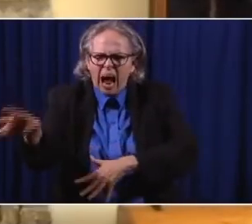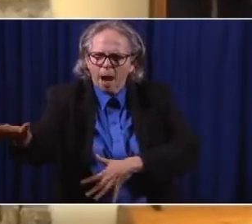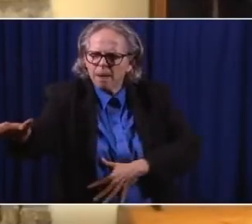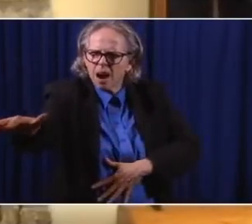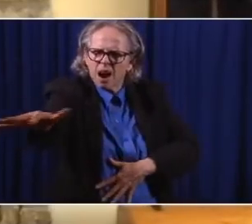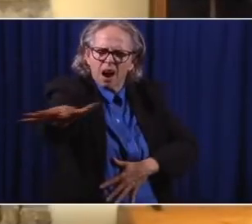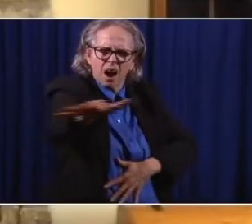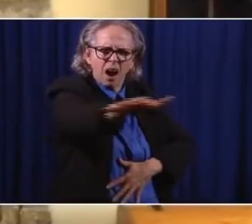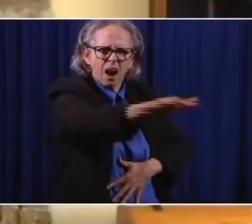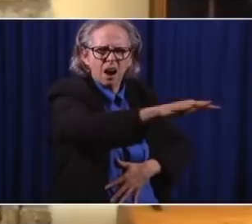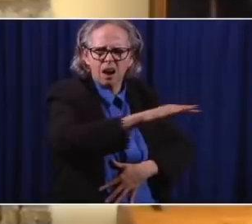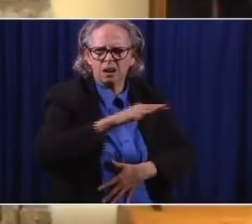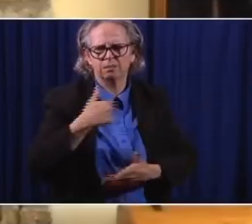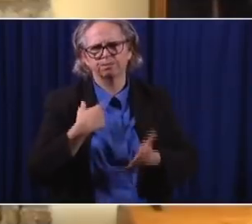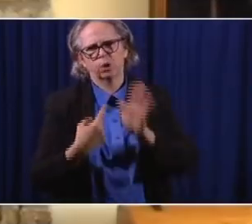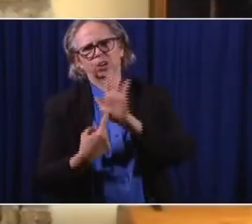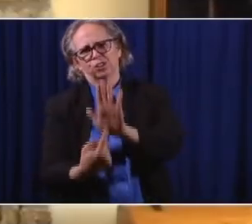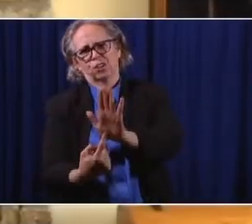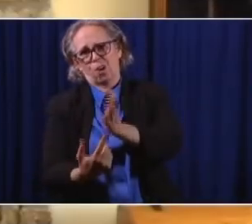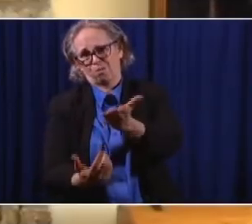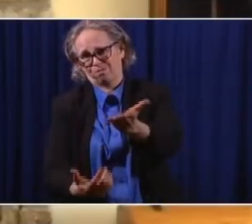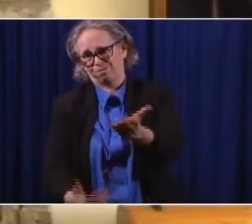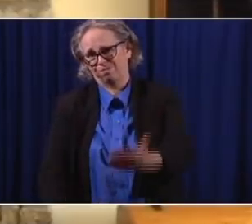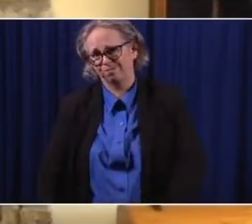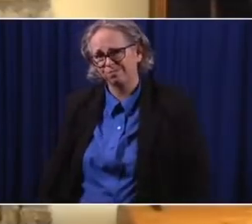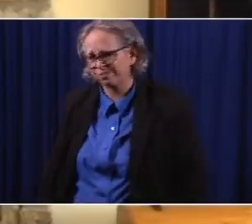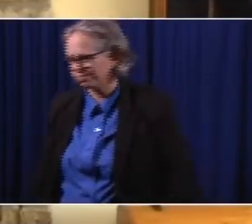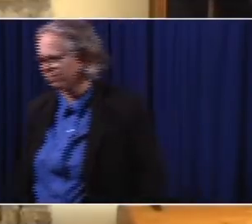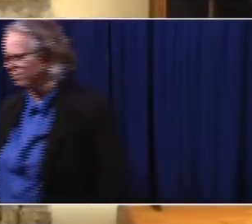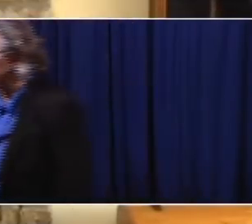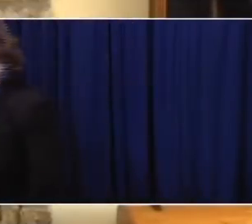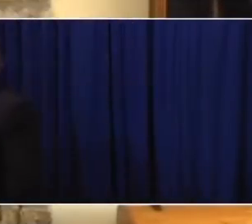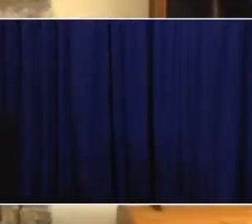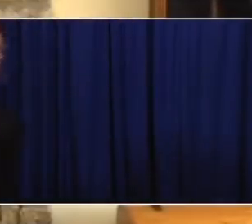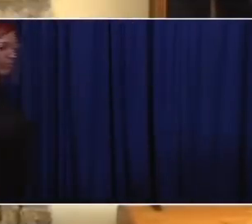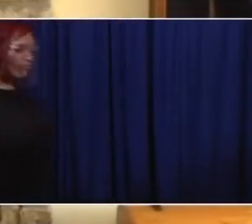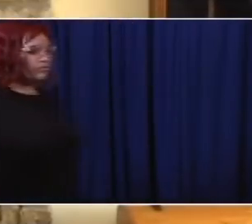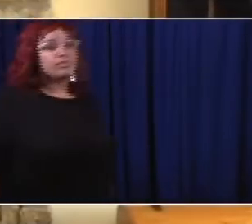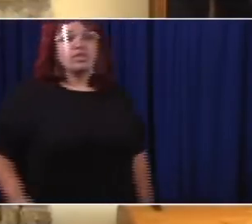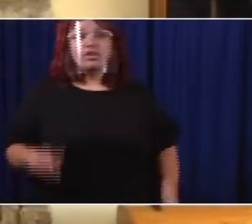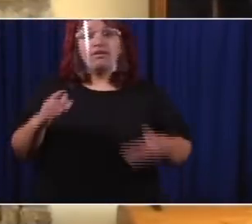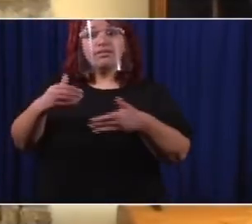Next question is from Bradley Underwood at WKRC in Cincinnati.